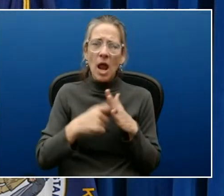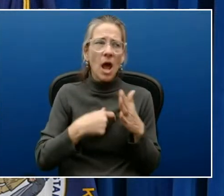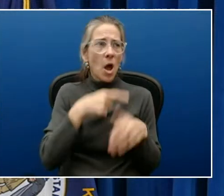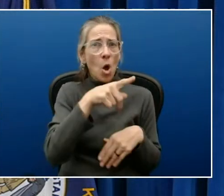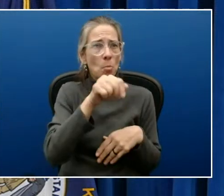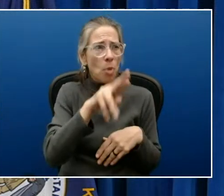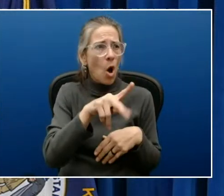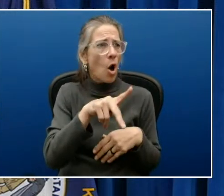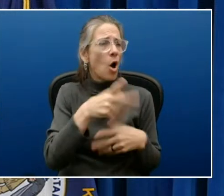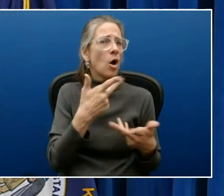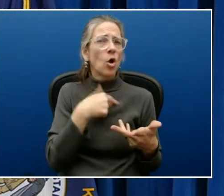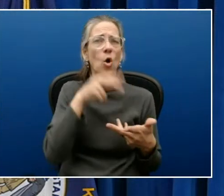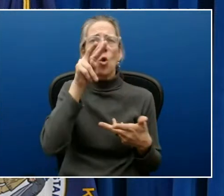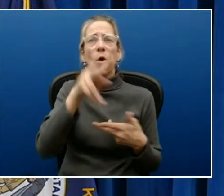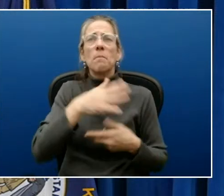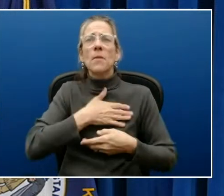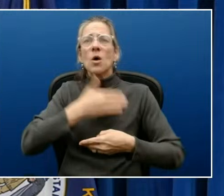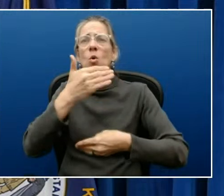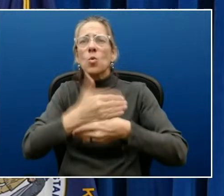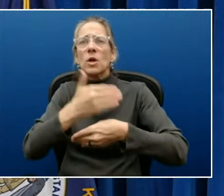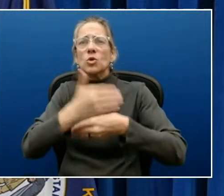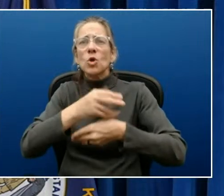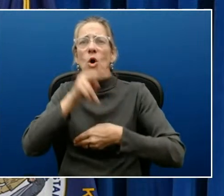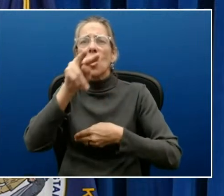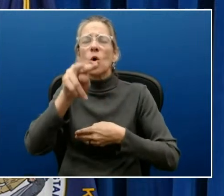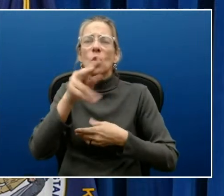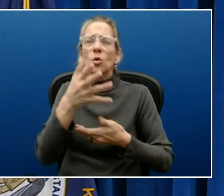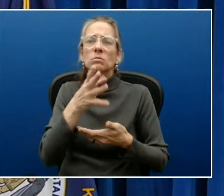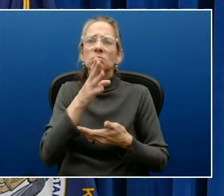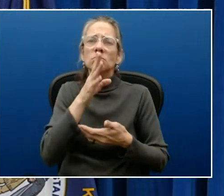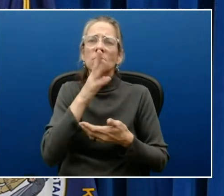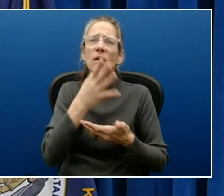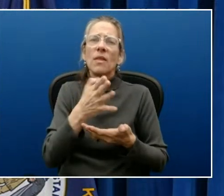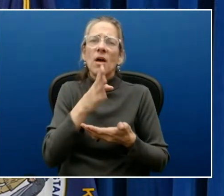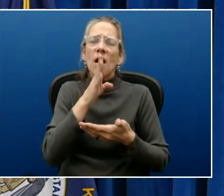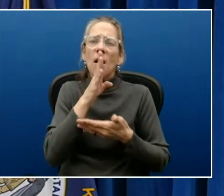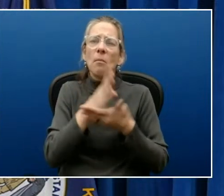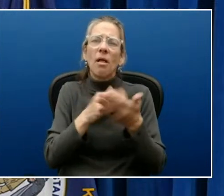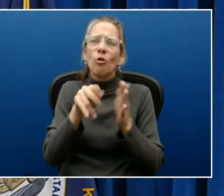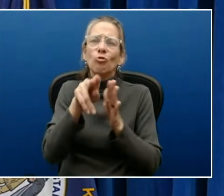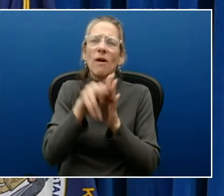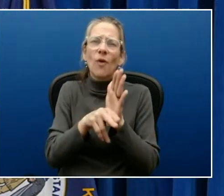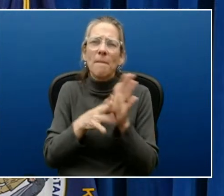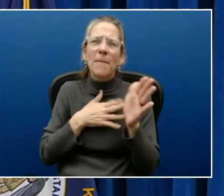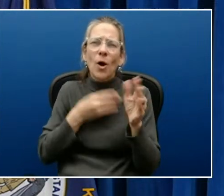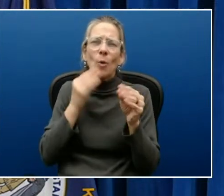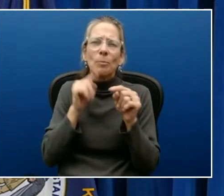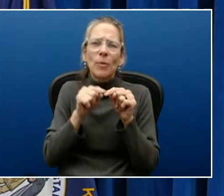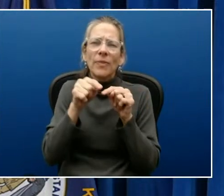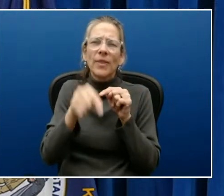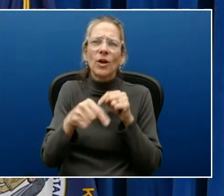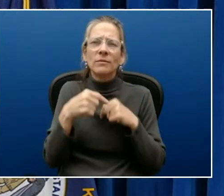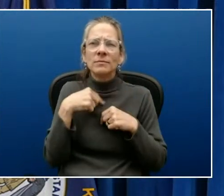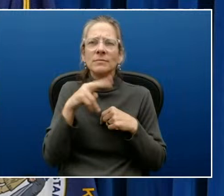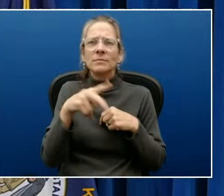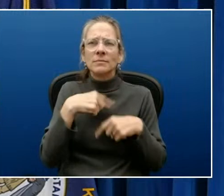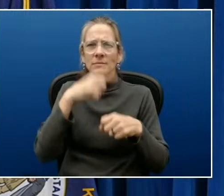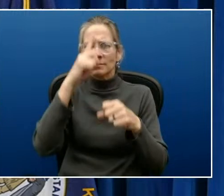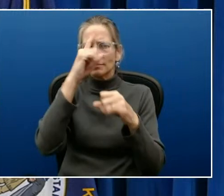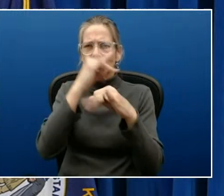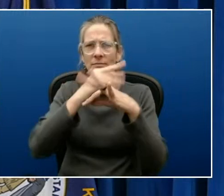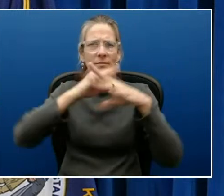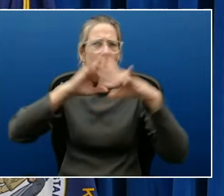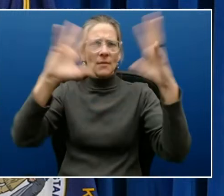out my window onto the small, humble graveyard that I live next to, through my imagination, I can find a